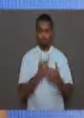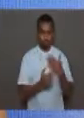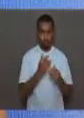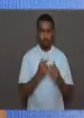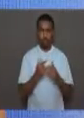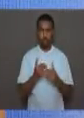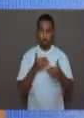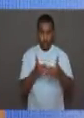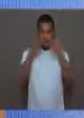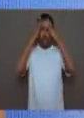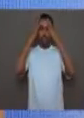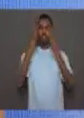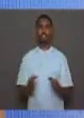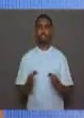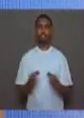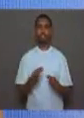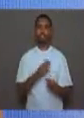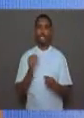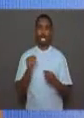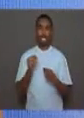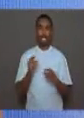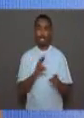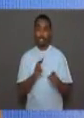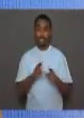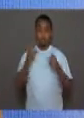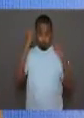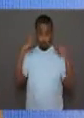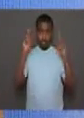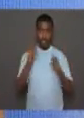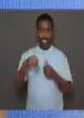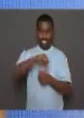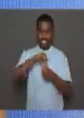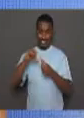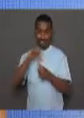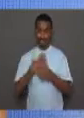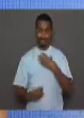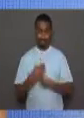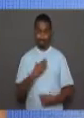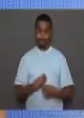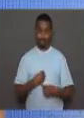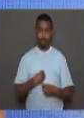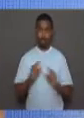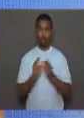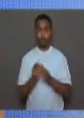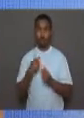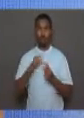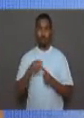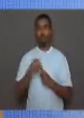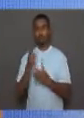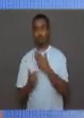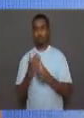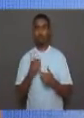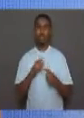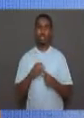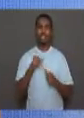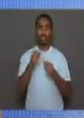reach a decision and assign professions to each member of the group. We are even going